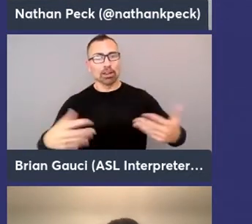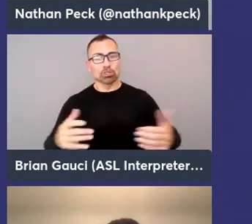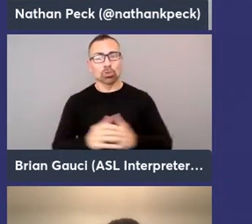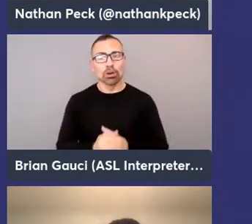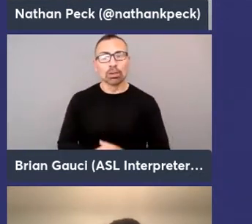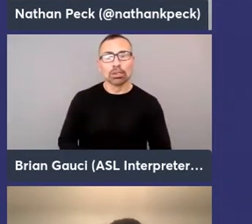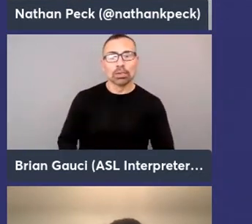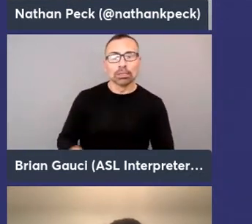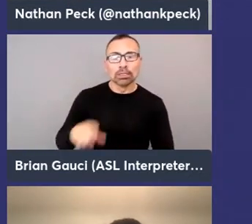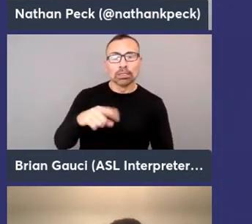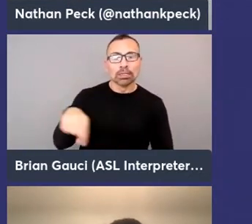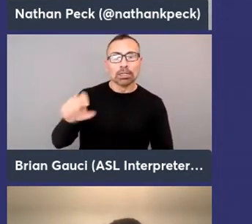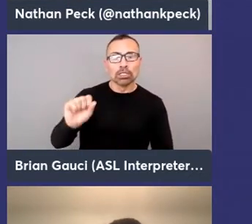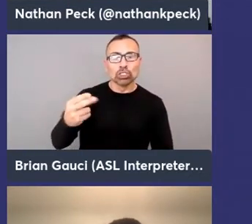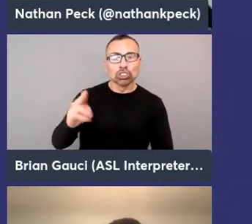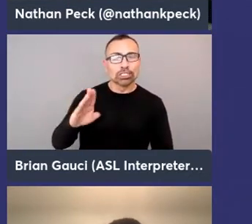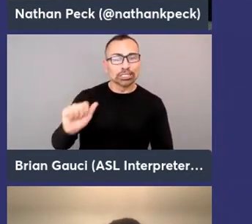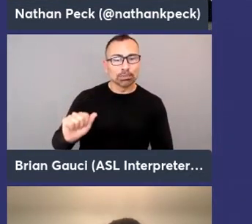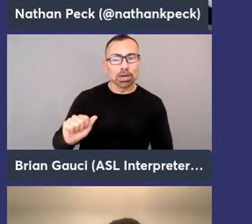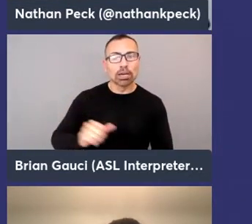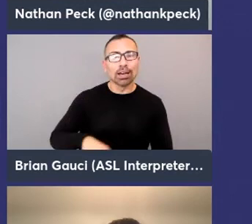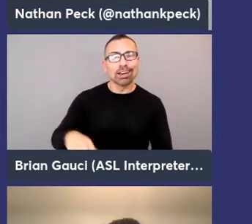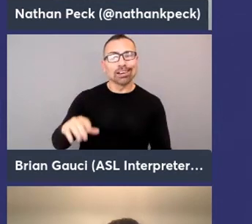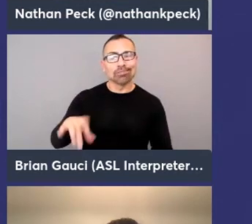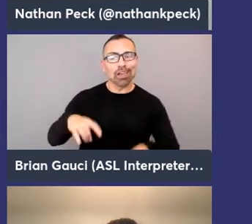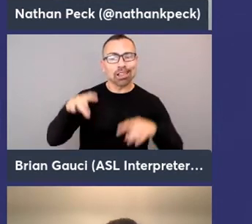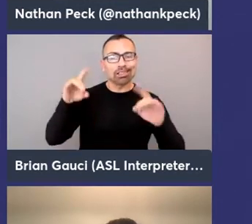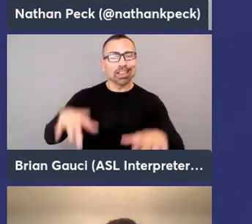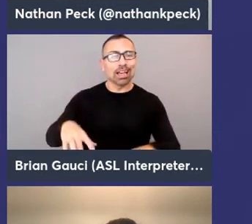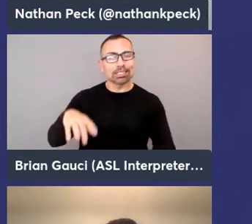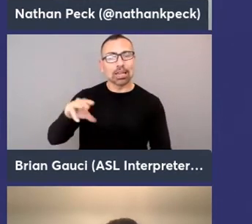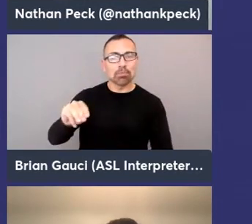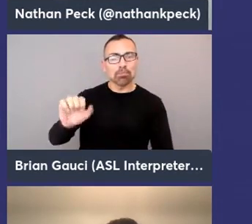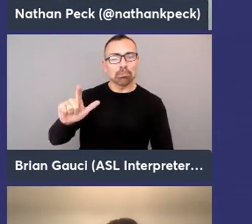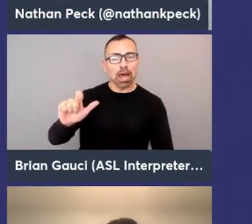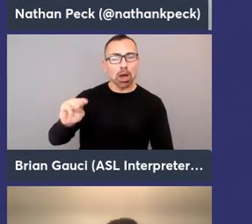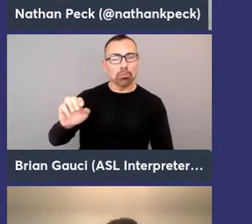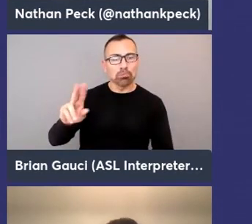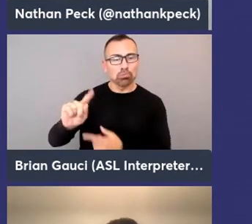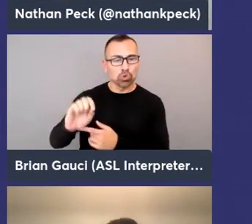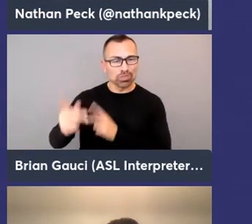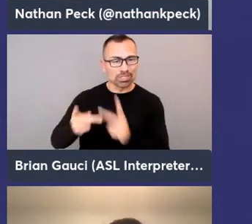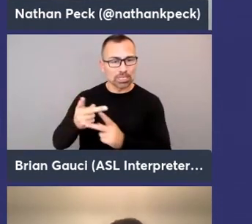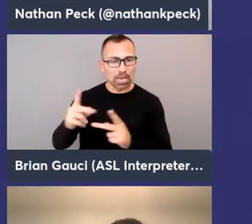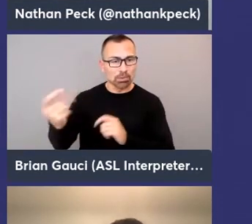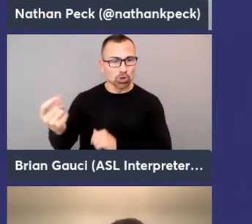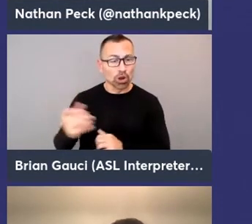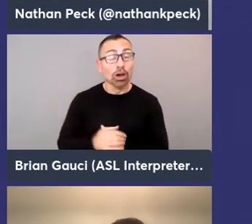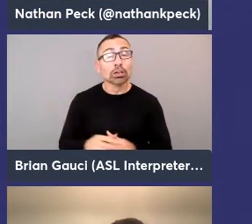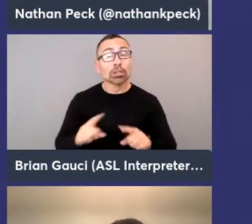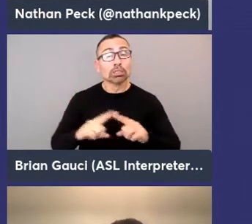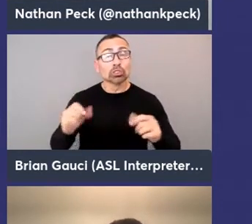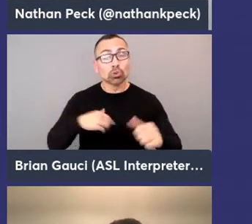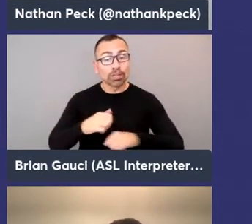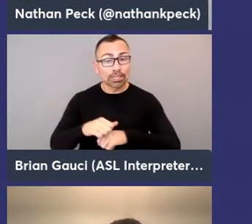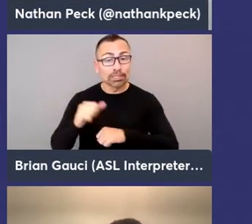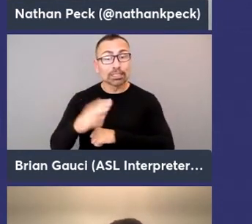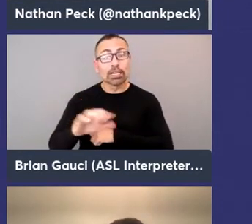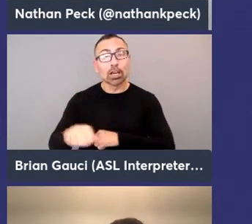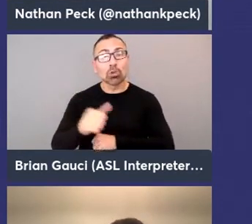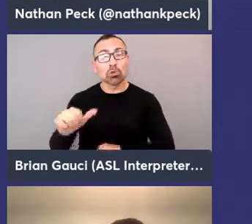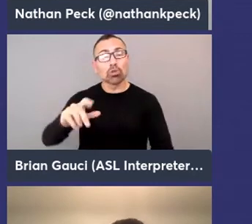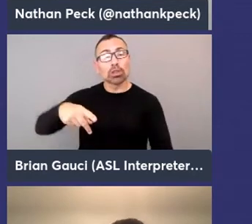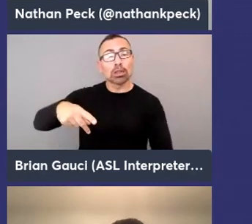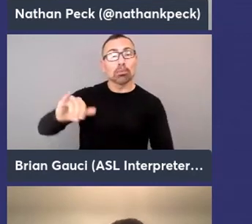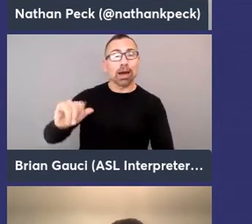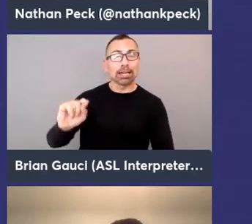an Alaskan Malamute type of dog. We also can send another image to the PyTorch model.